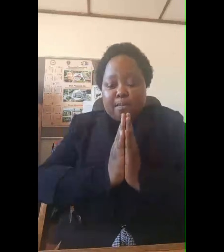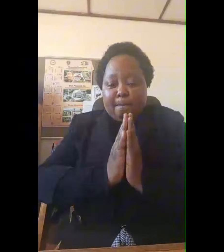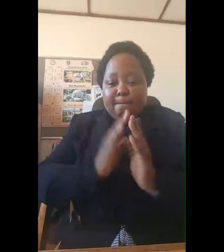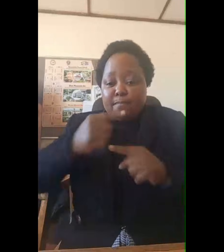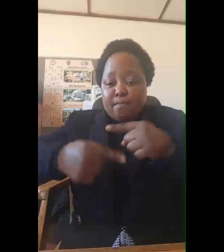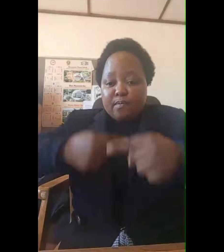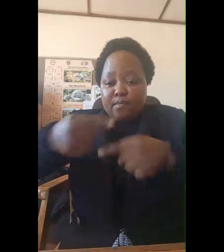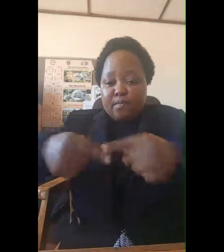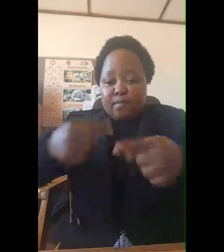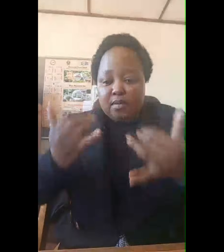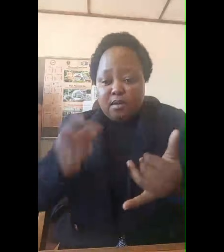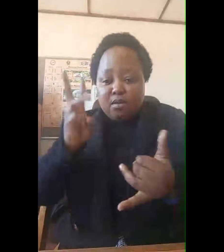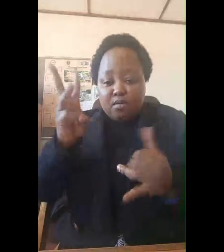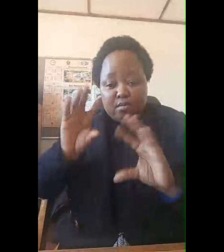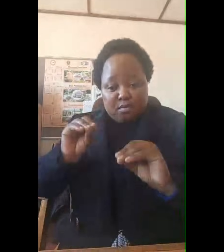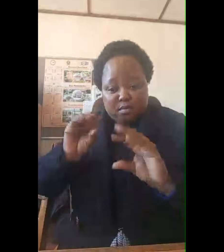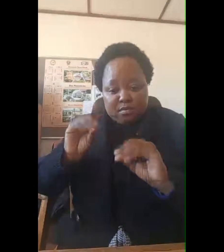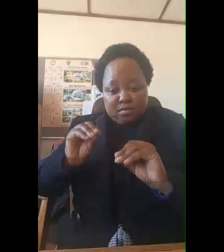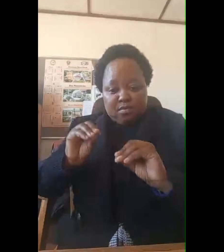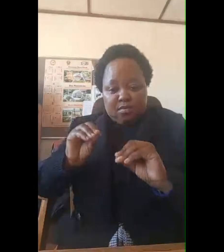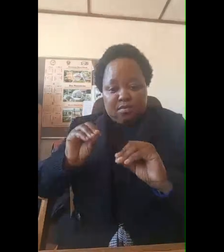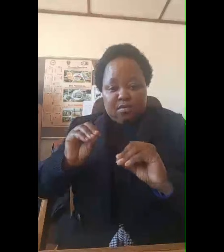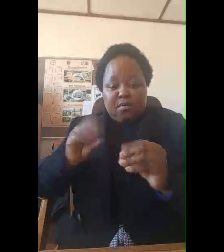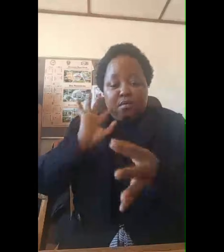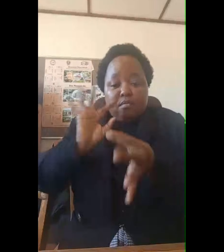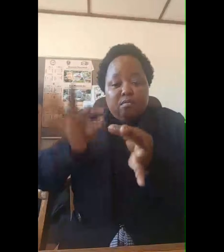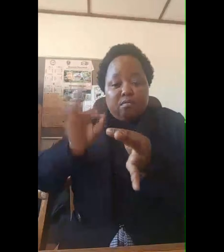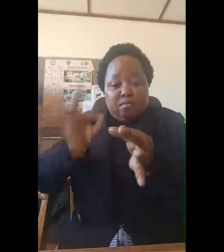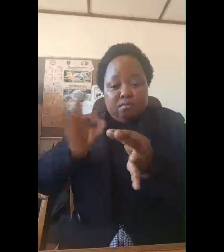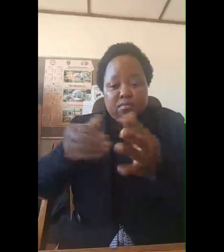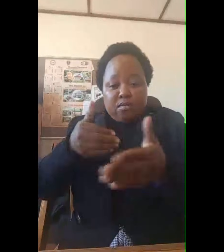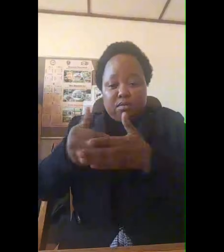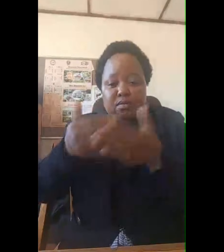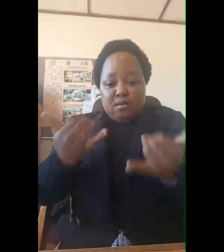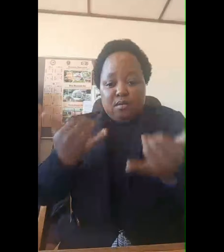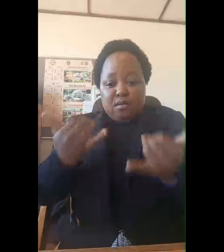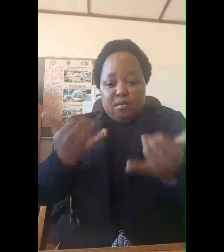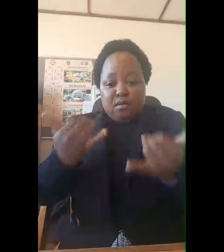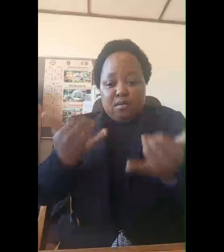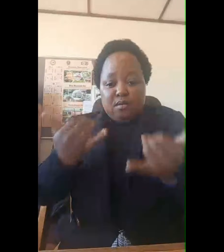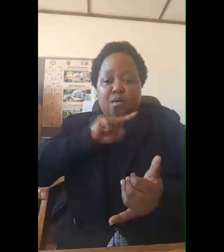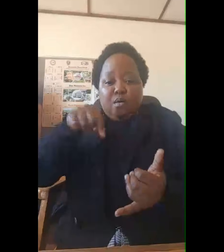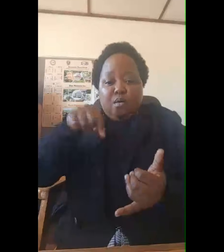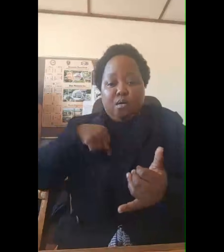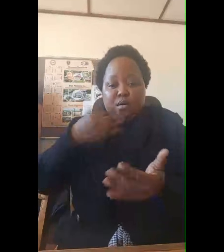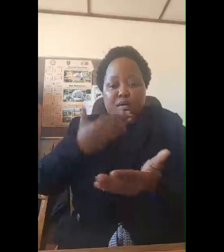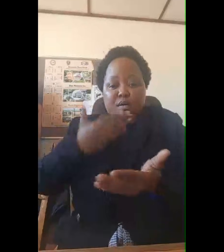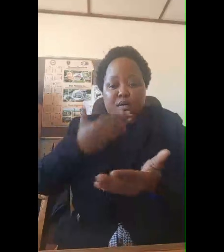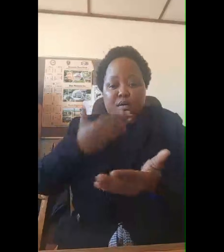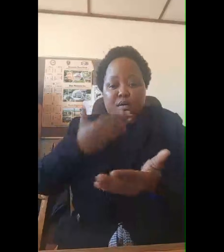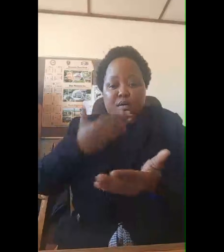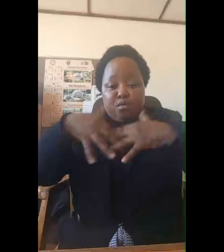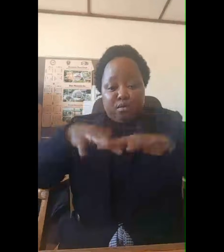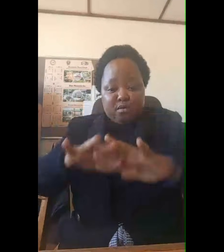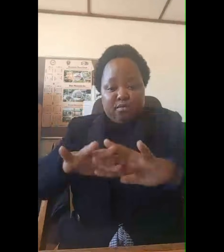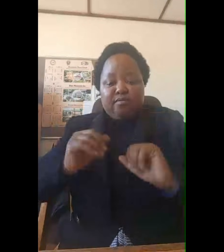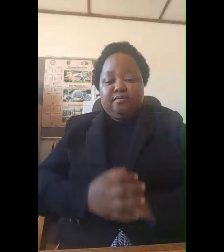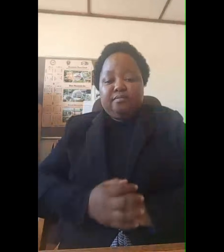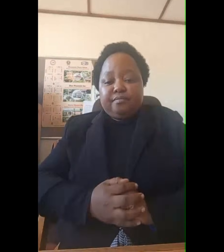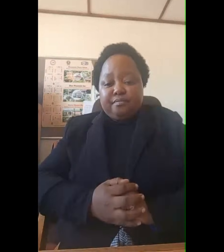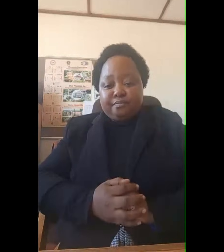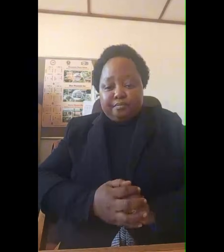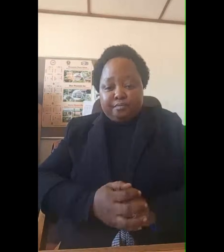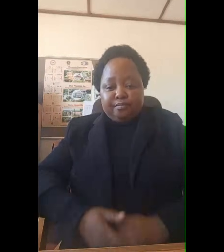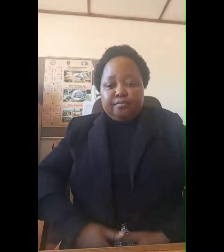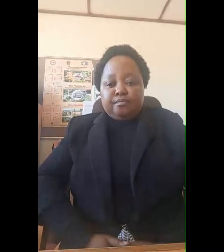be doing that interpretation so that we become inclusive as much as possible. Thank you. We